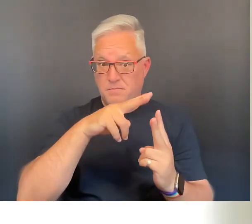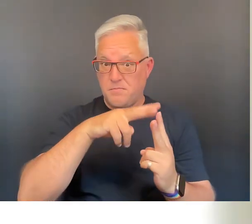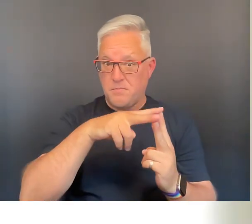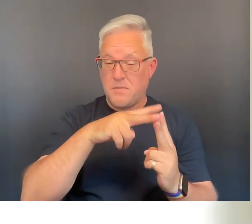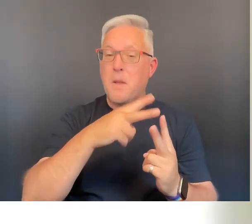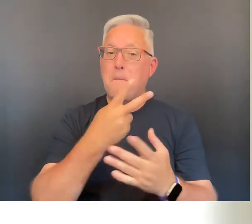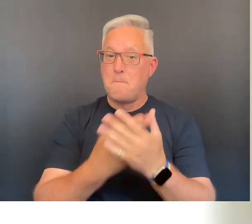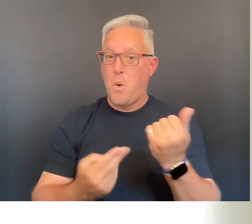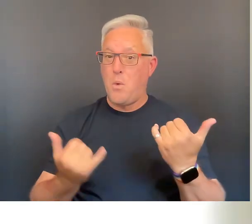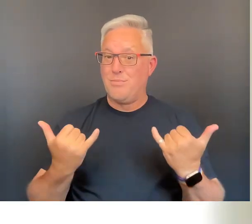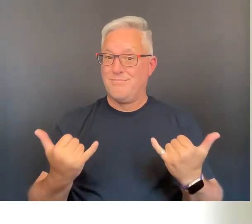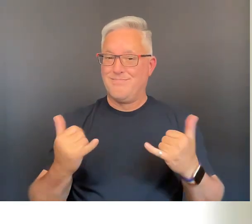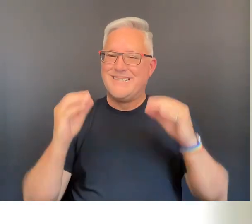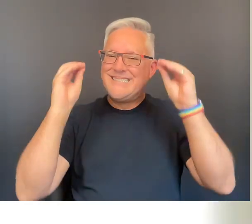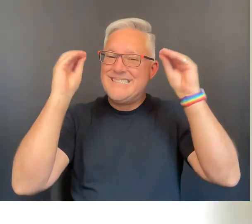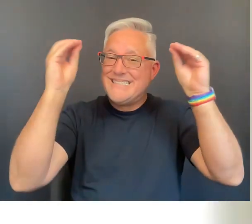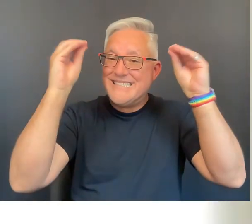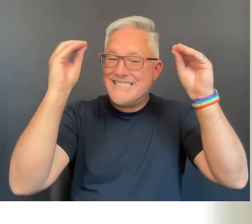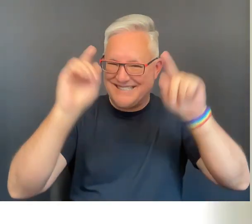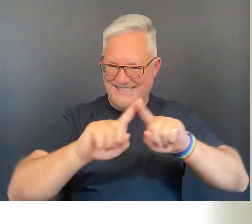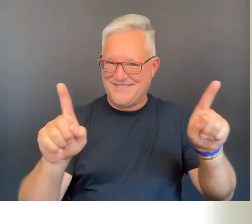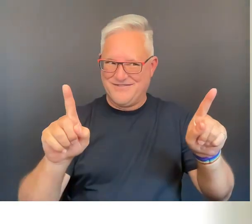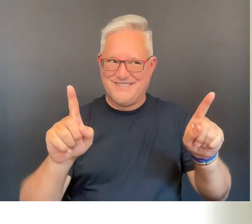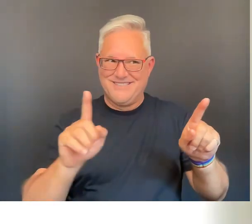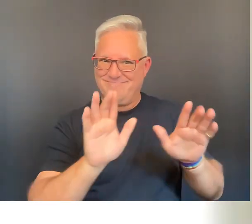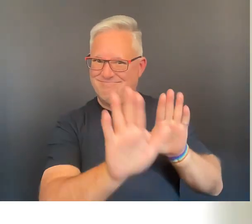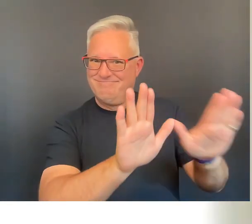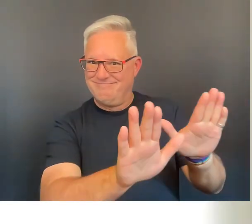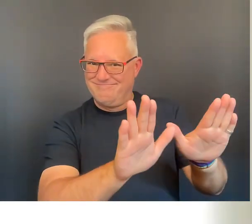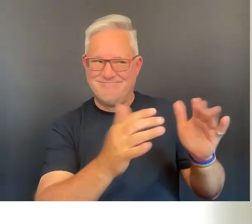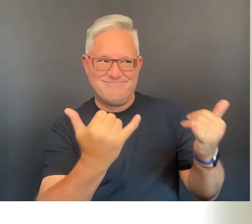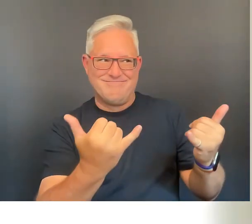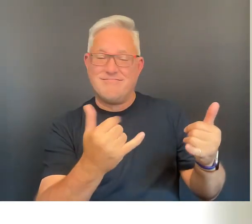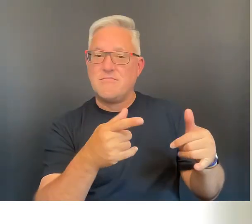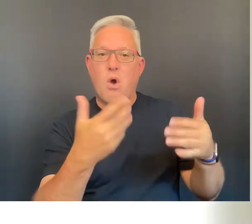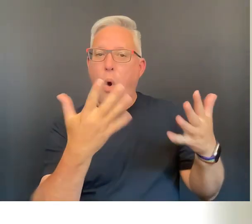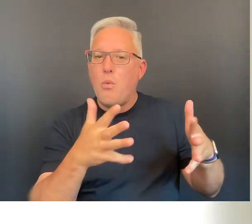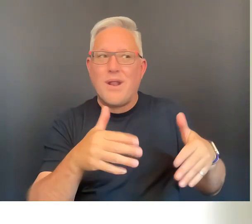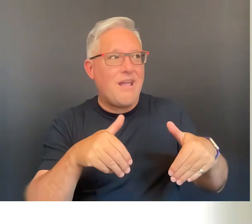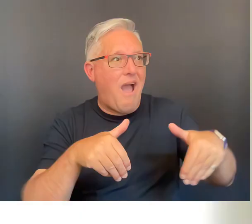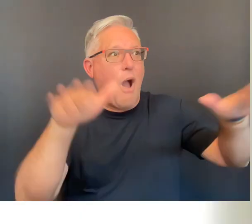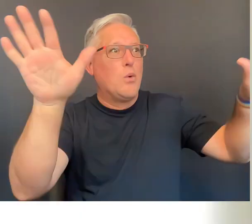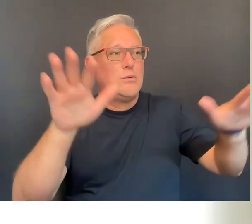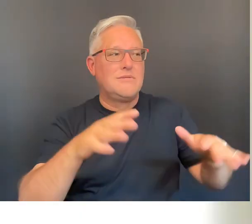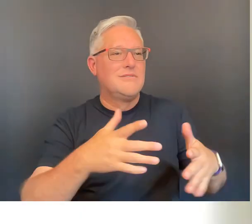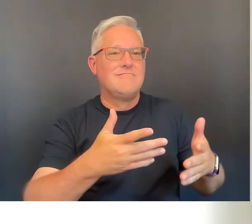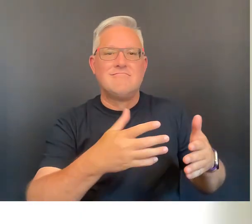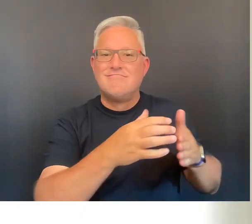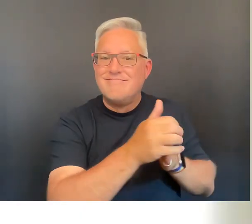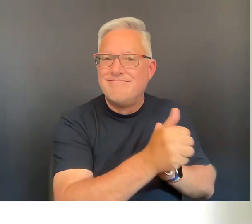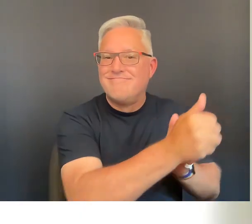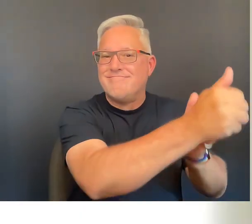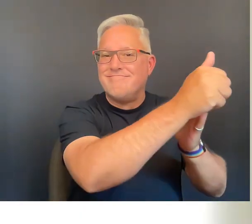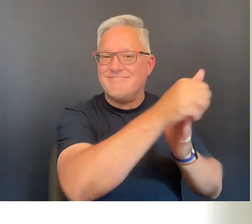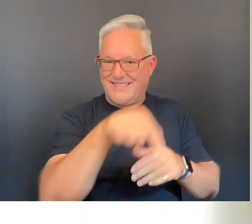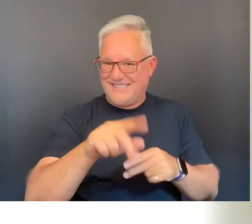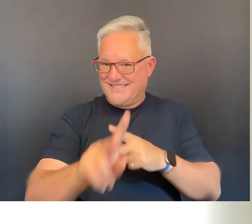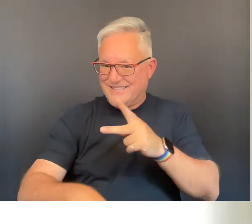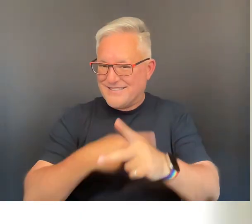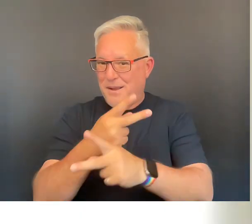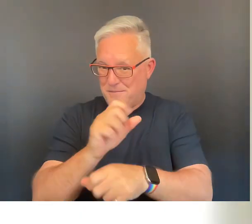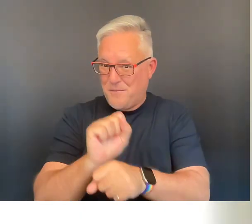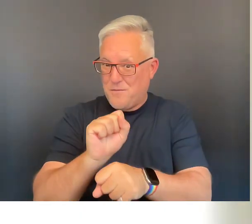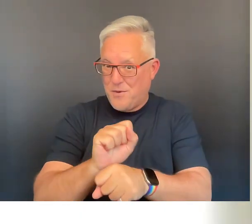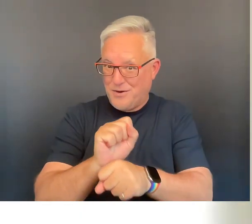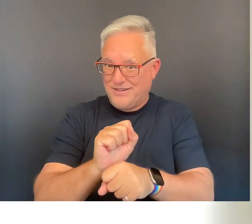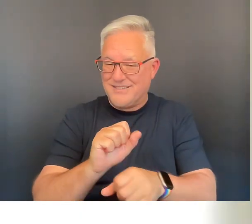Both of them are actually teaching in different capacities right now, and so they're already out leading and guiding different things pertaining to this